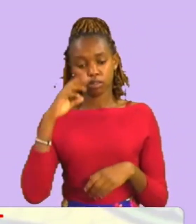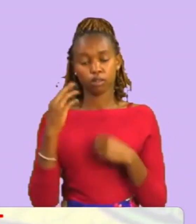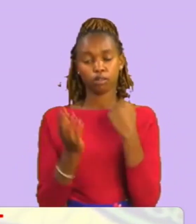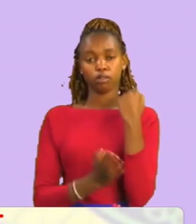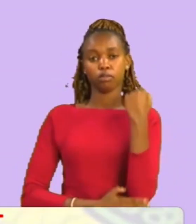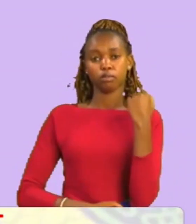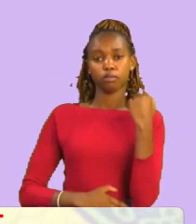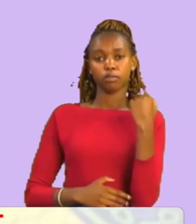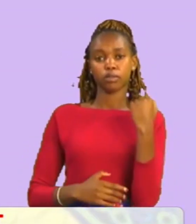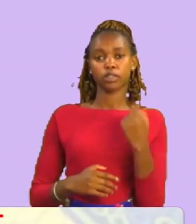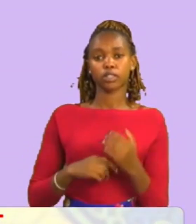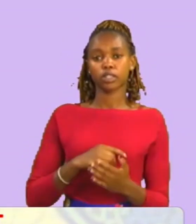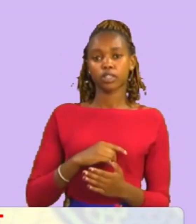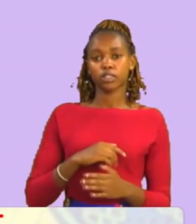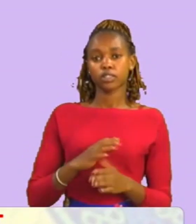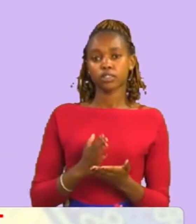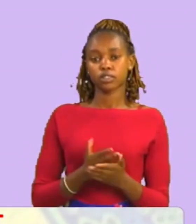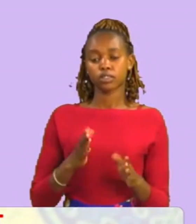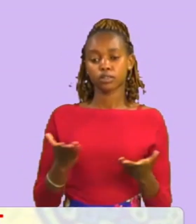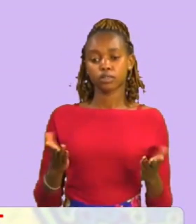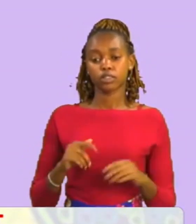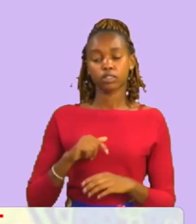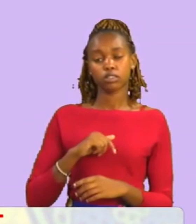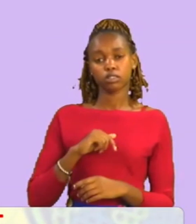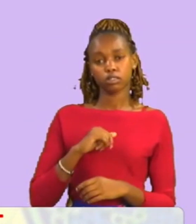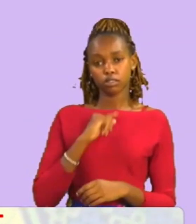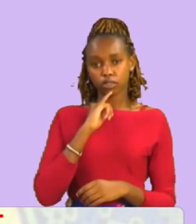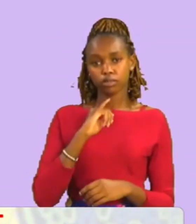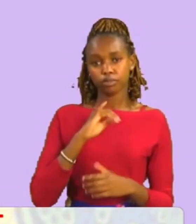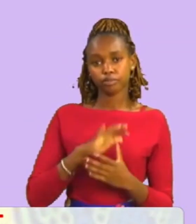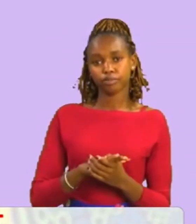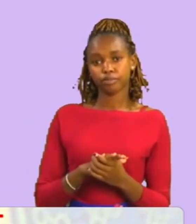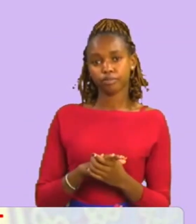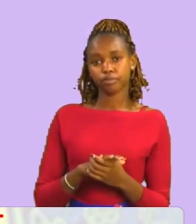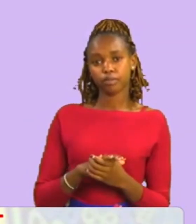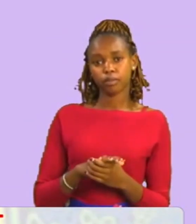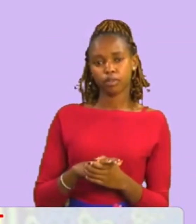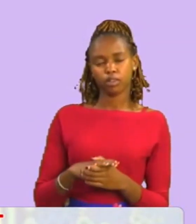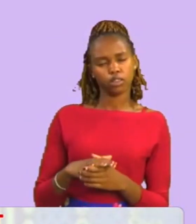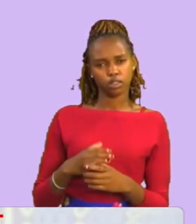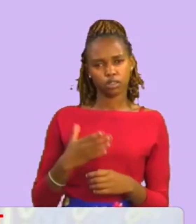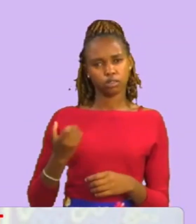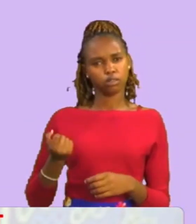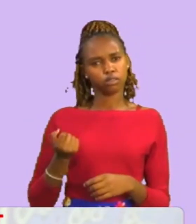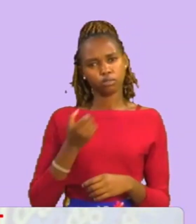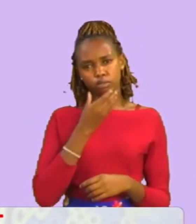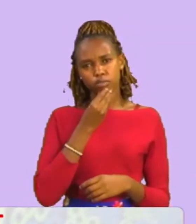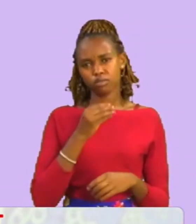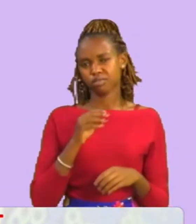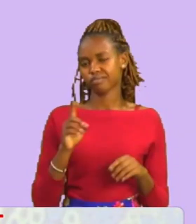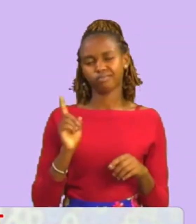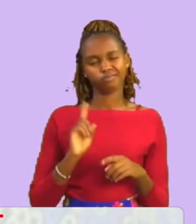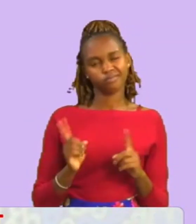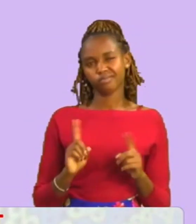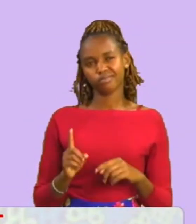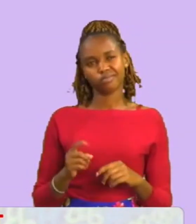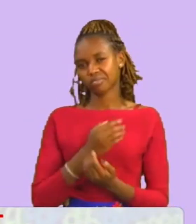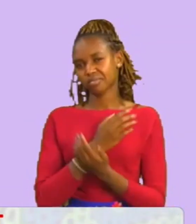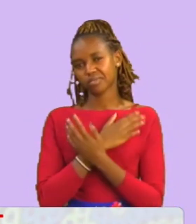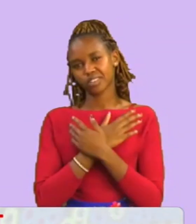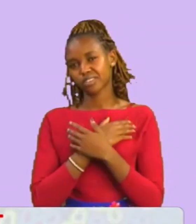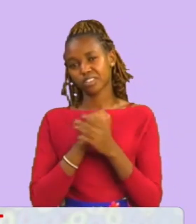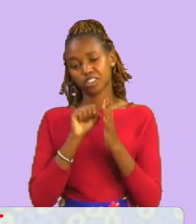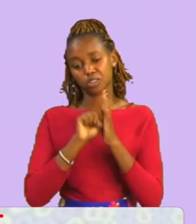situation is until unajua kuna ile bila unaweza kuja nichape bro z. You beshte misioni. Let's say